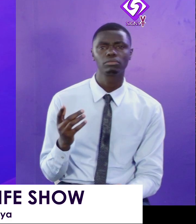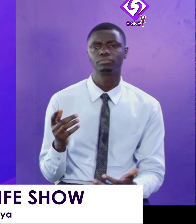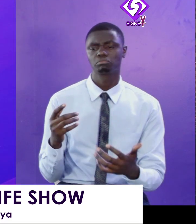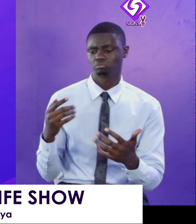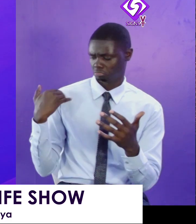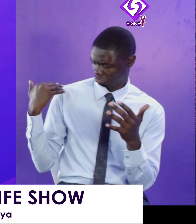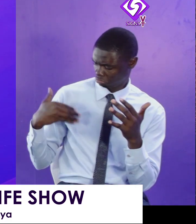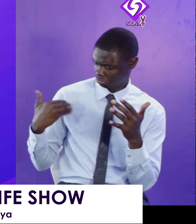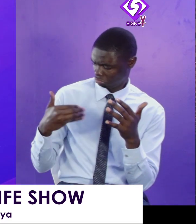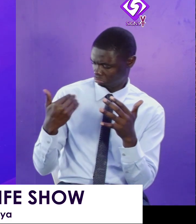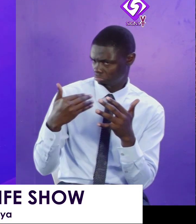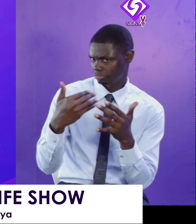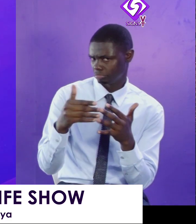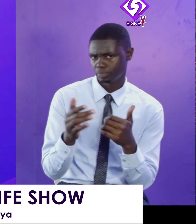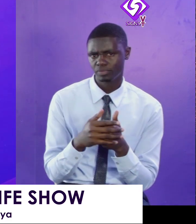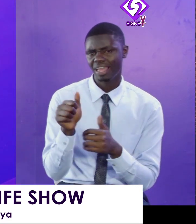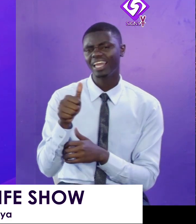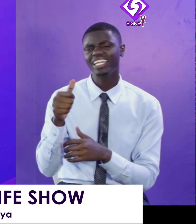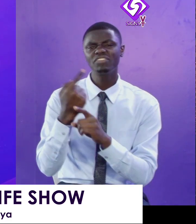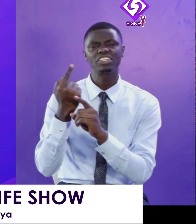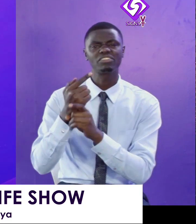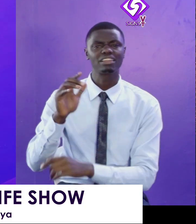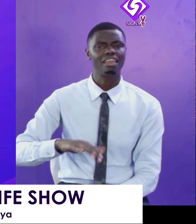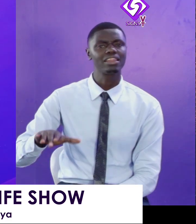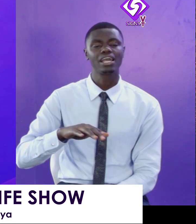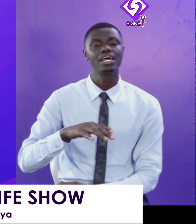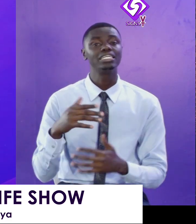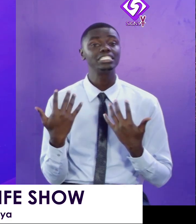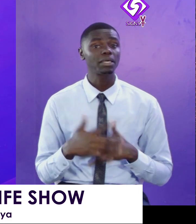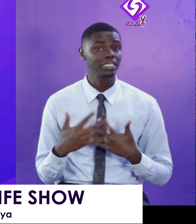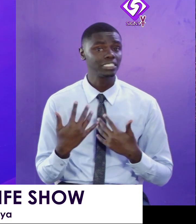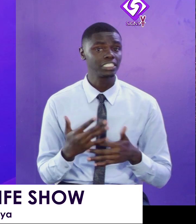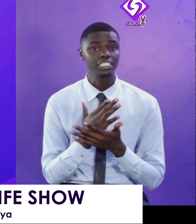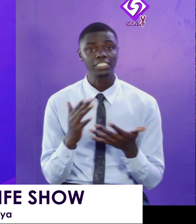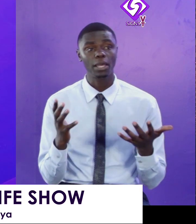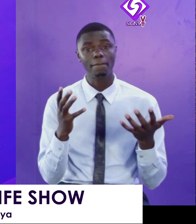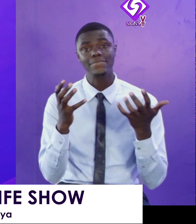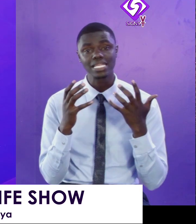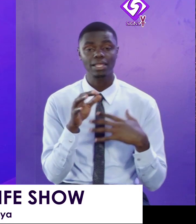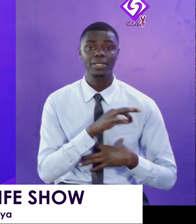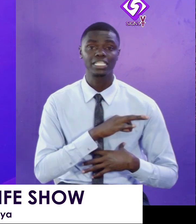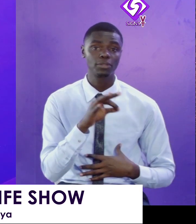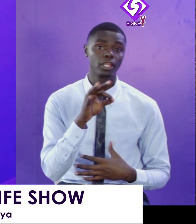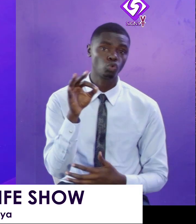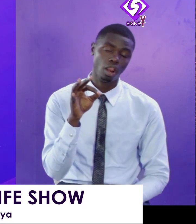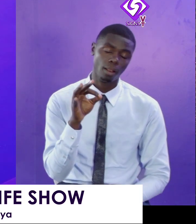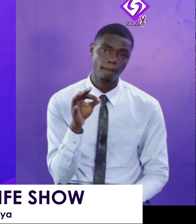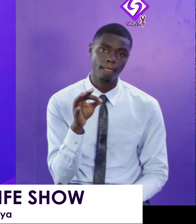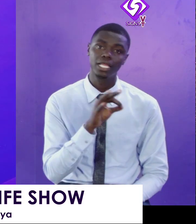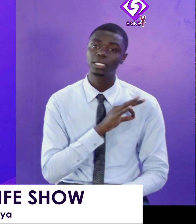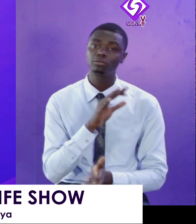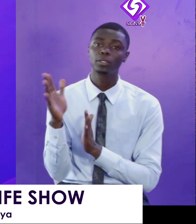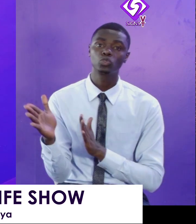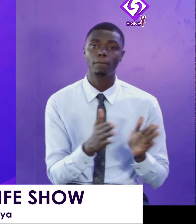your other areas. It's amazing. Some of us even need some spiritual